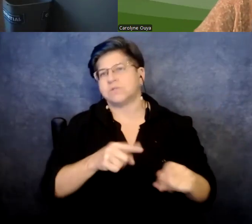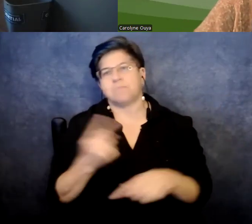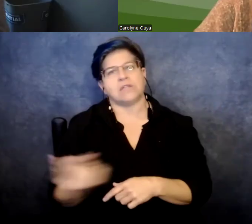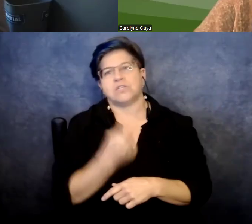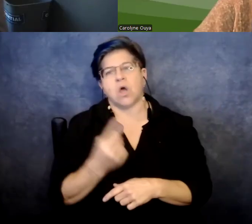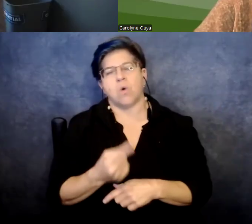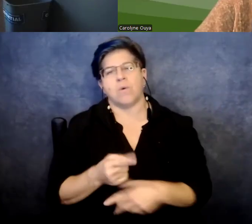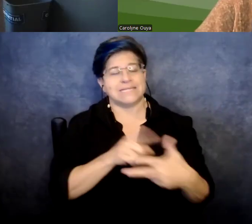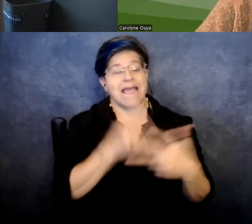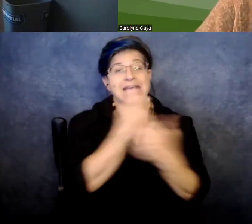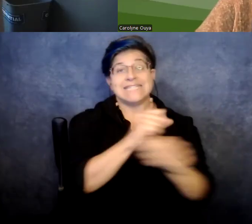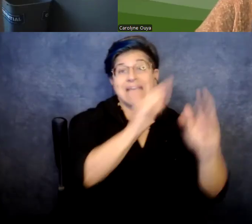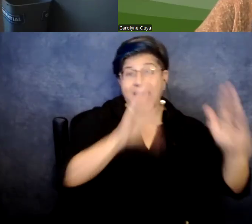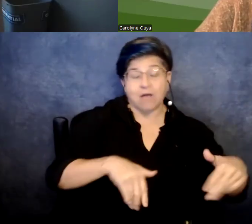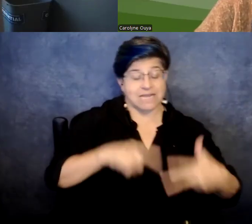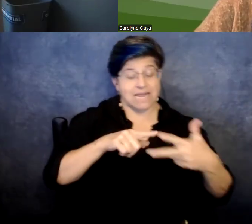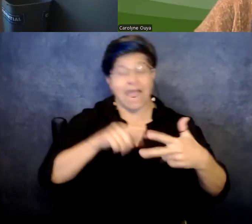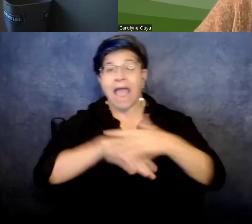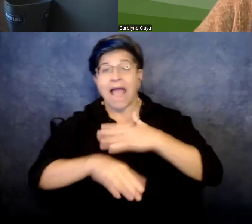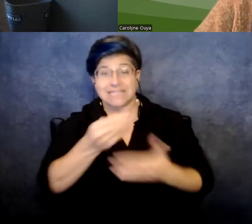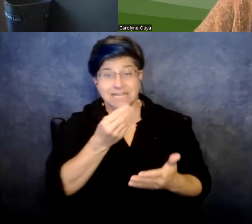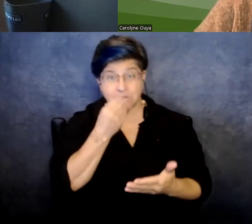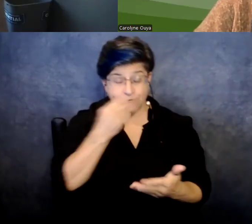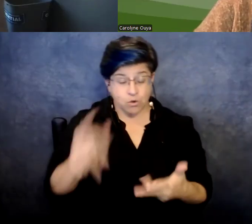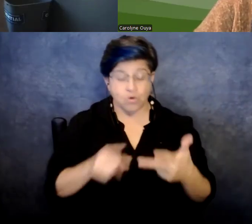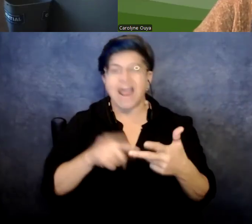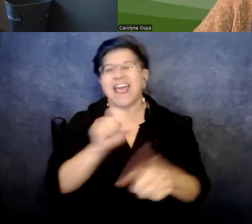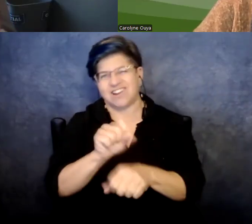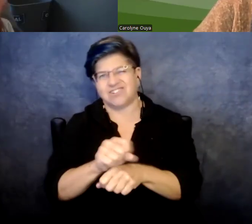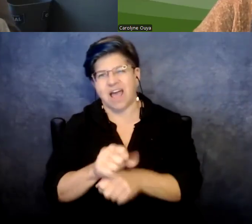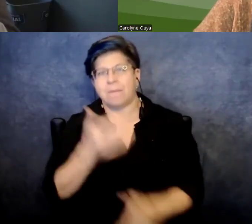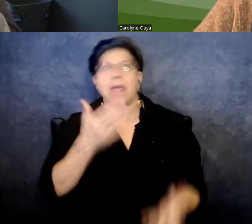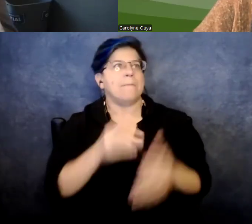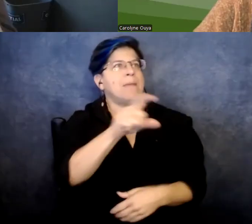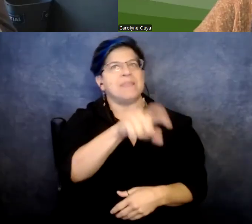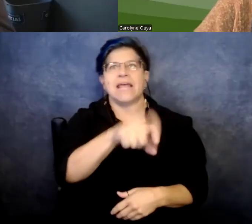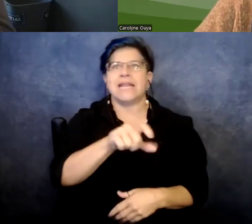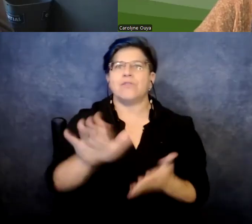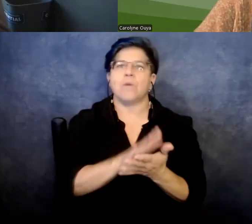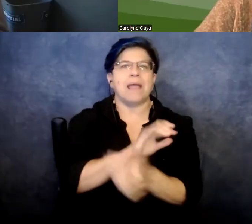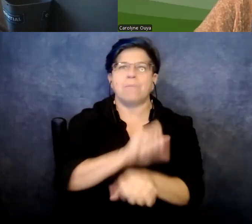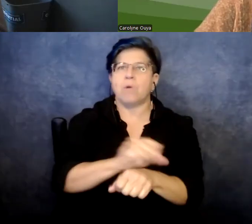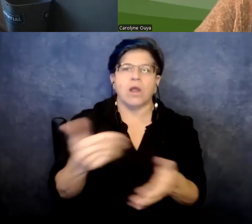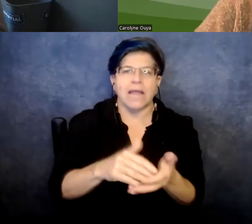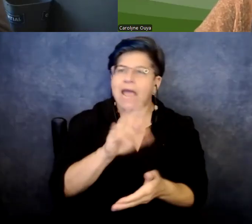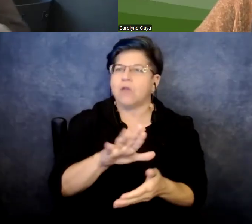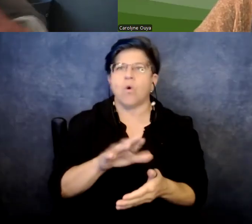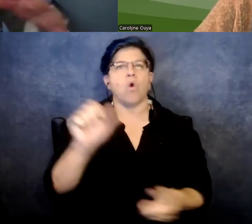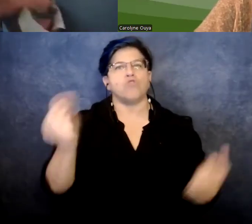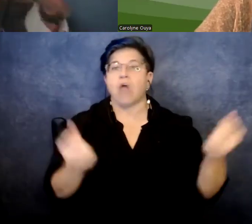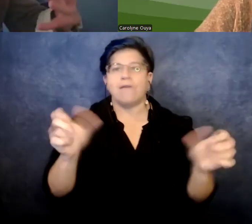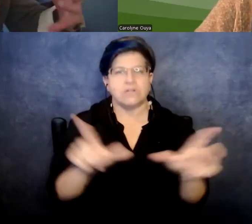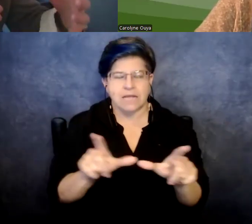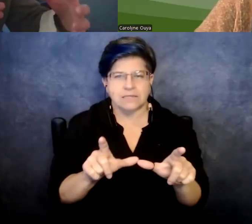job. Maybe they need their paperwork back again, or they need a driver's license. And until I can make progress in those things,